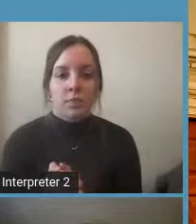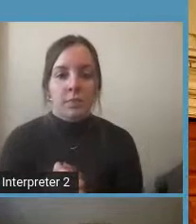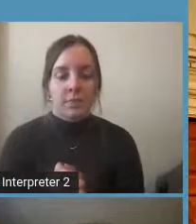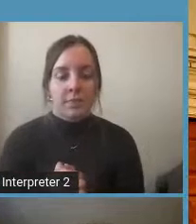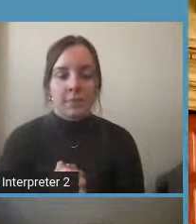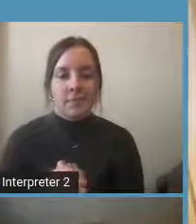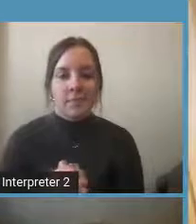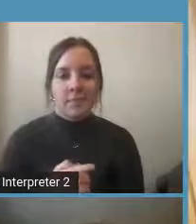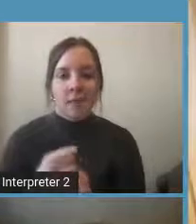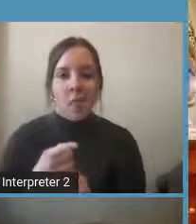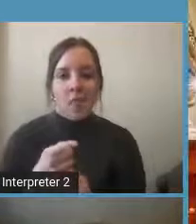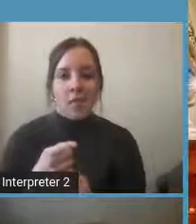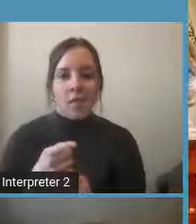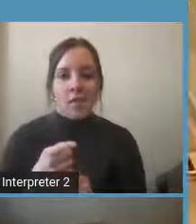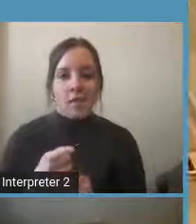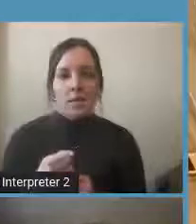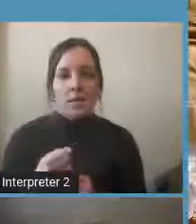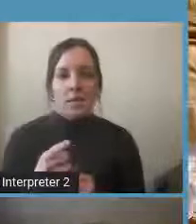application of,